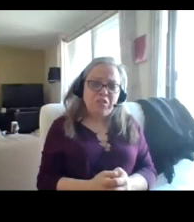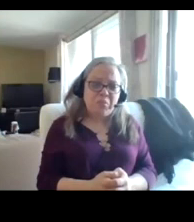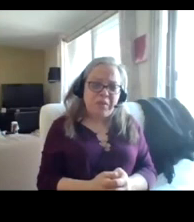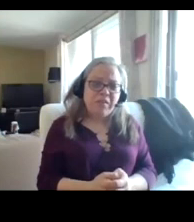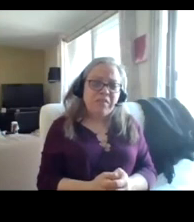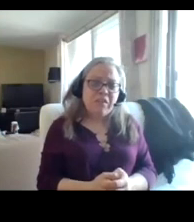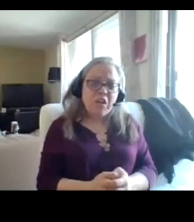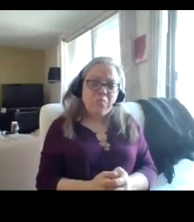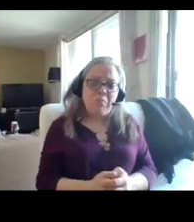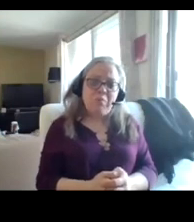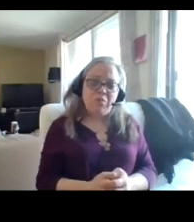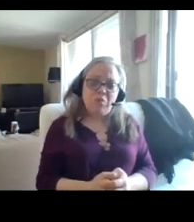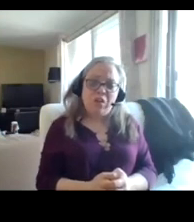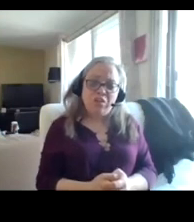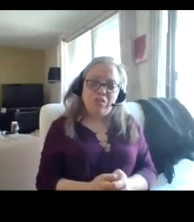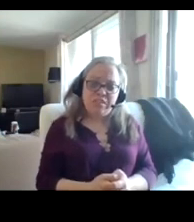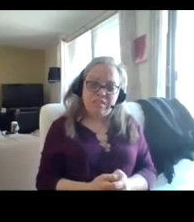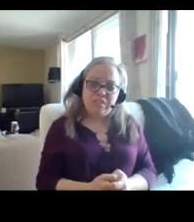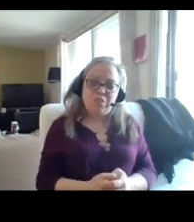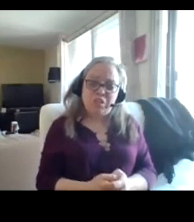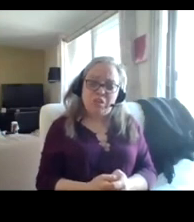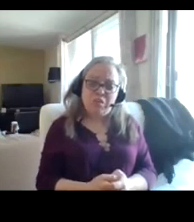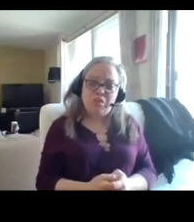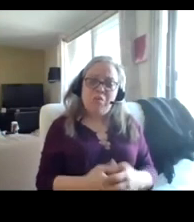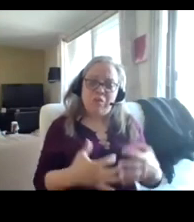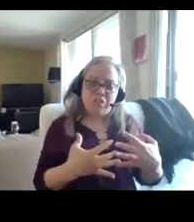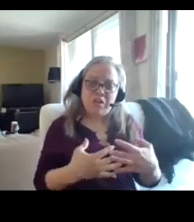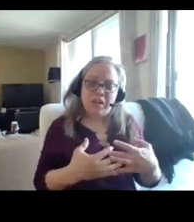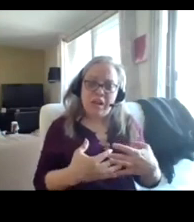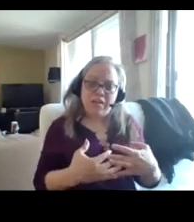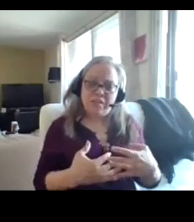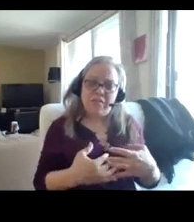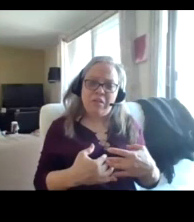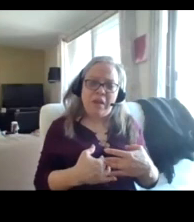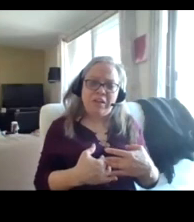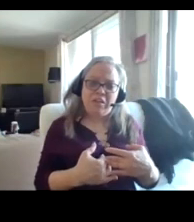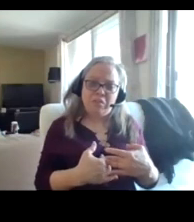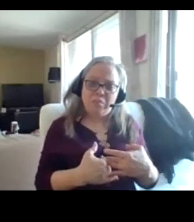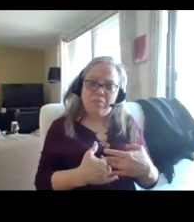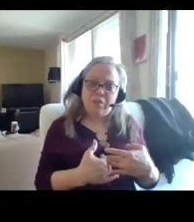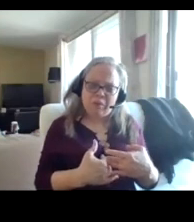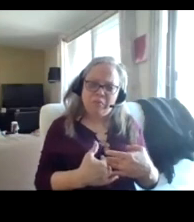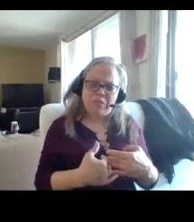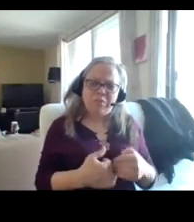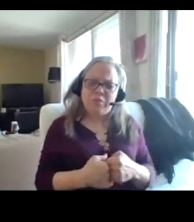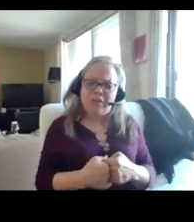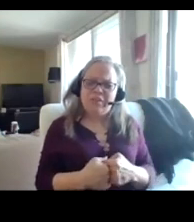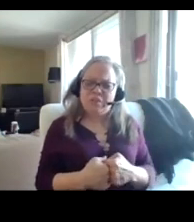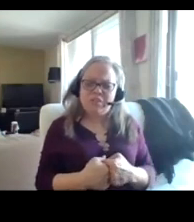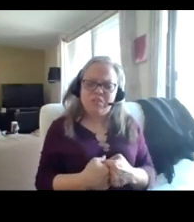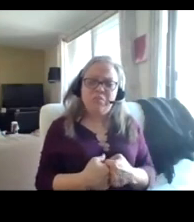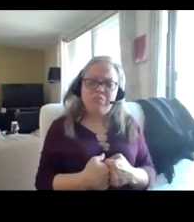transplant recipients, people with neurological diseases, which is impacted their